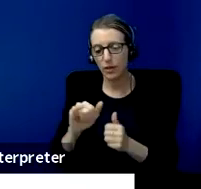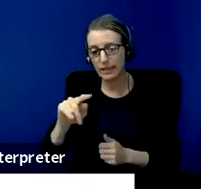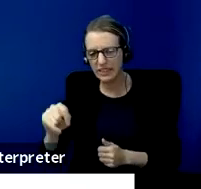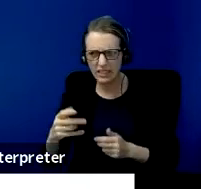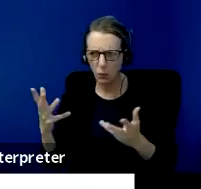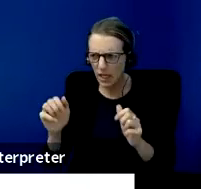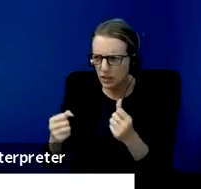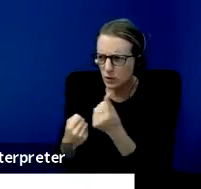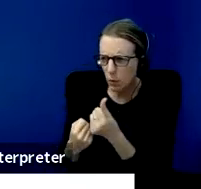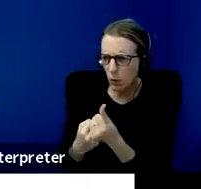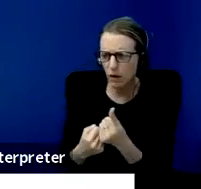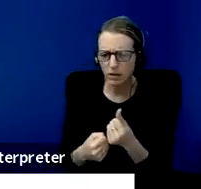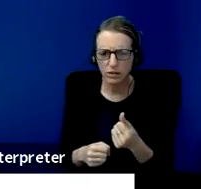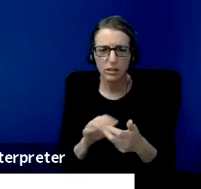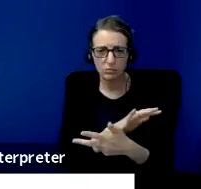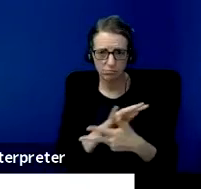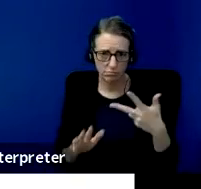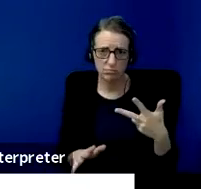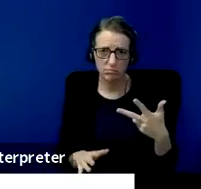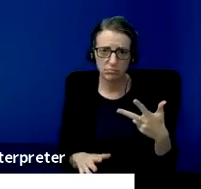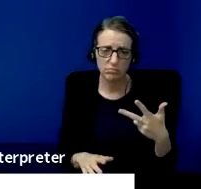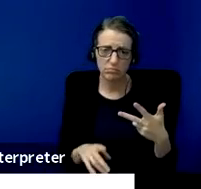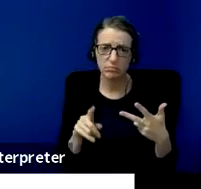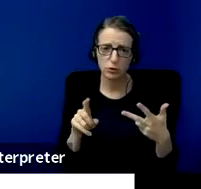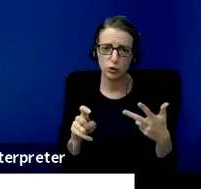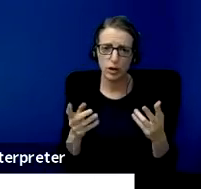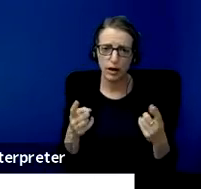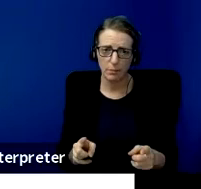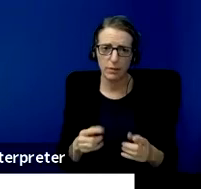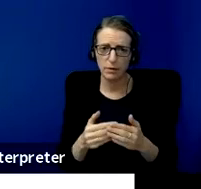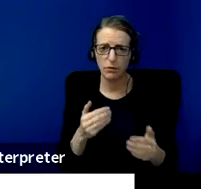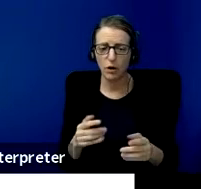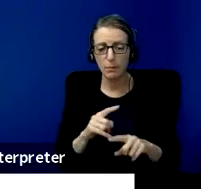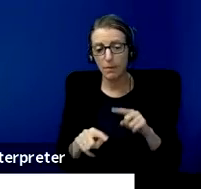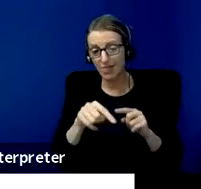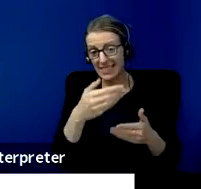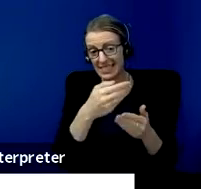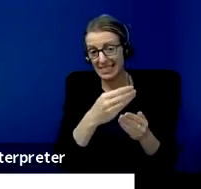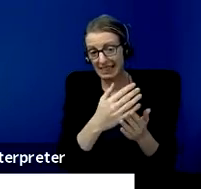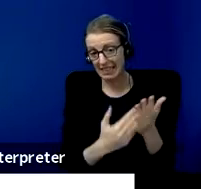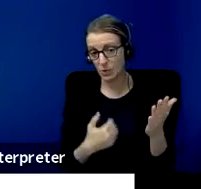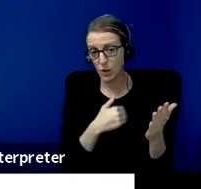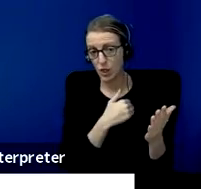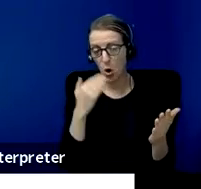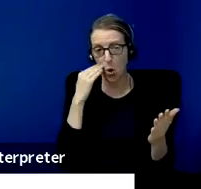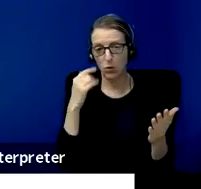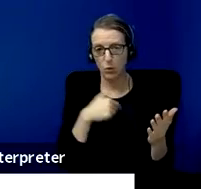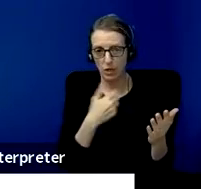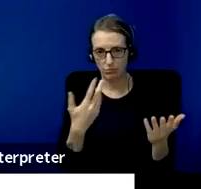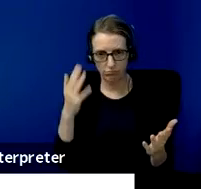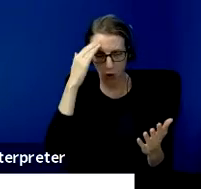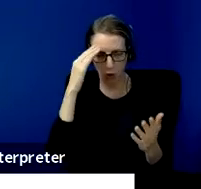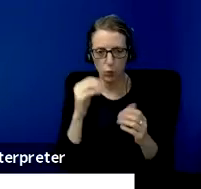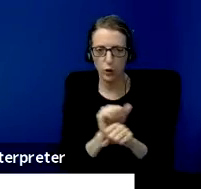support. So those three things should happen. But this is the list that we know works because Seesaw says this list works.